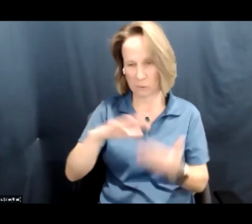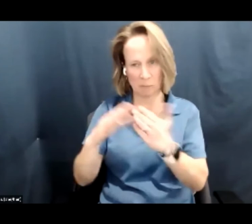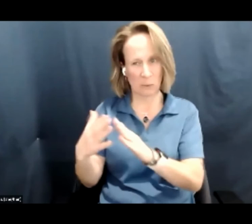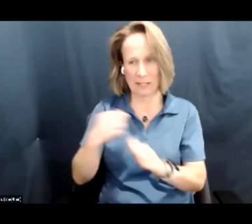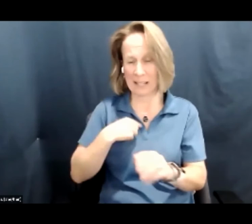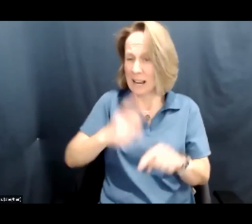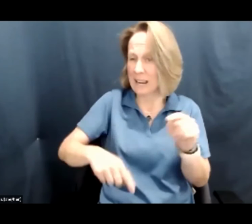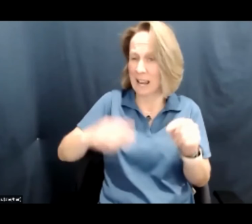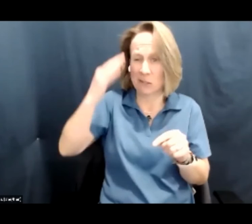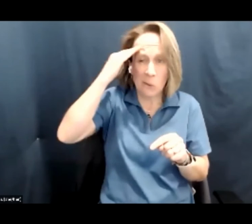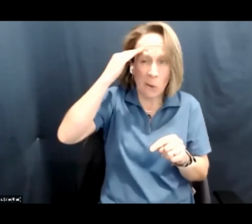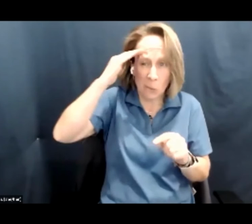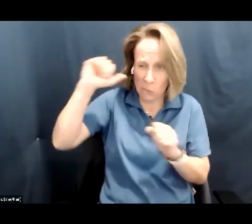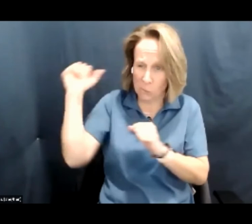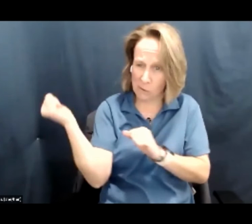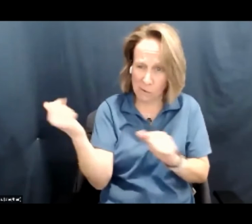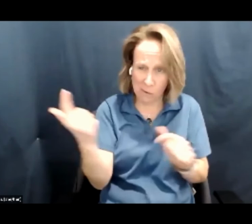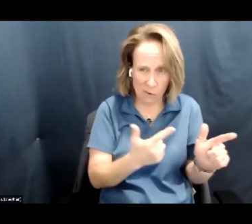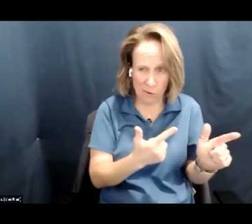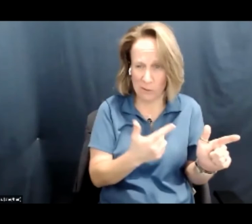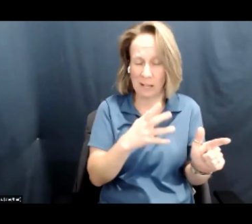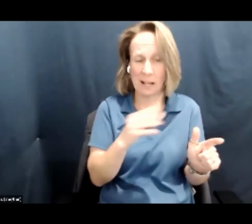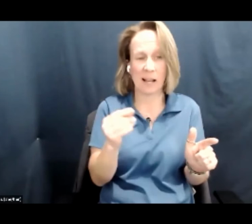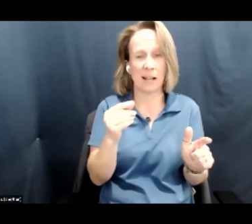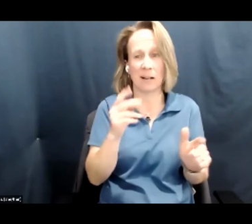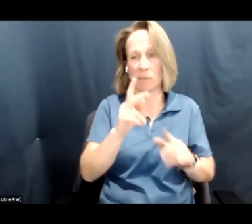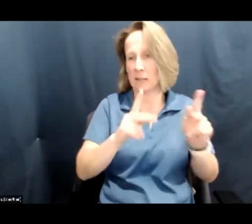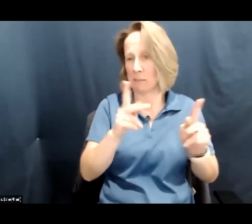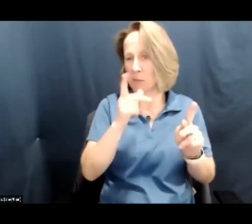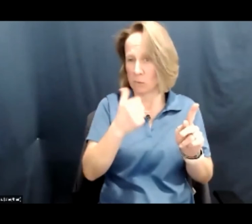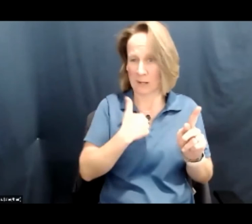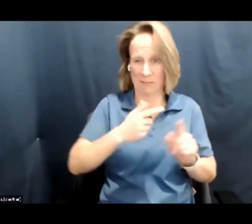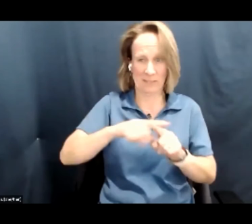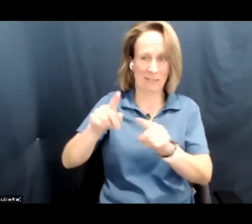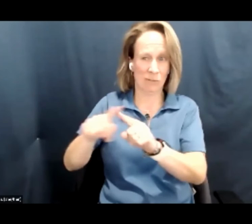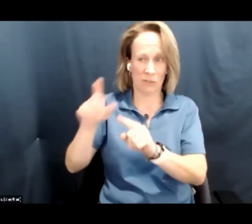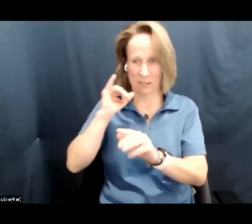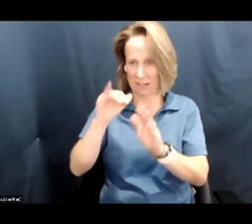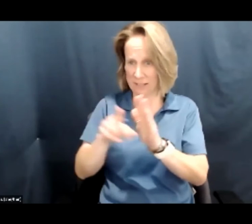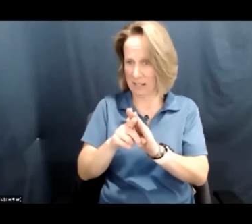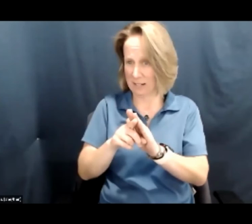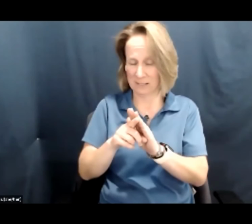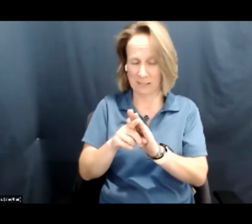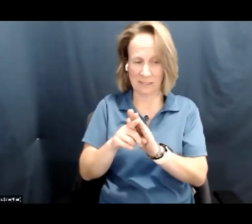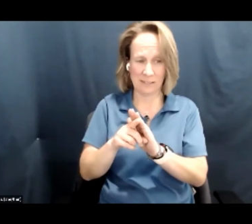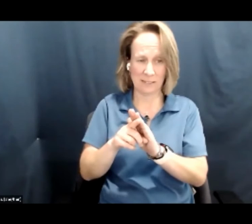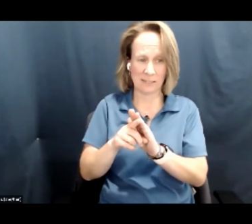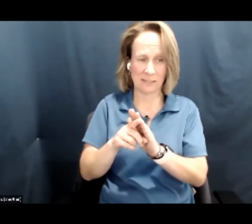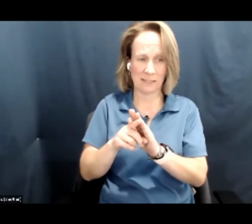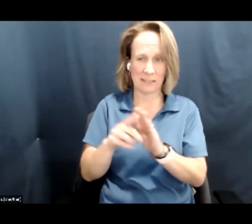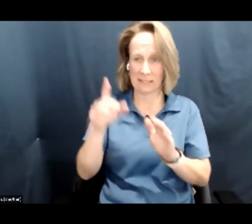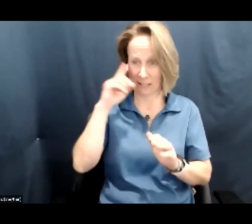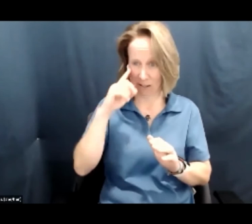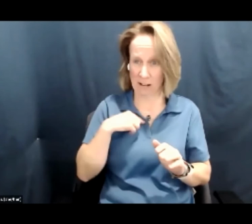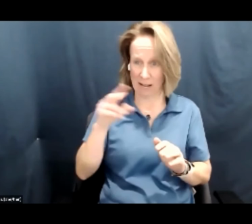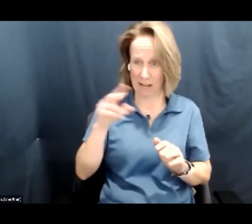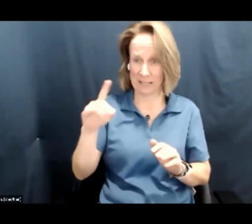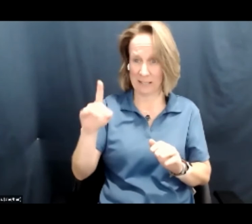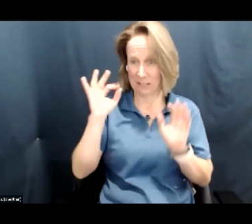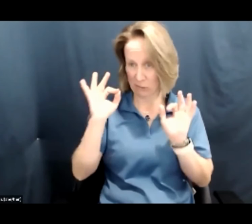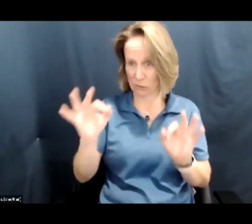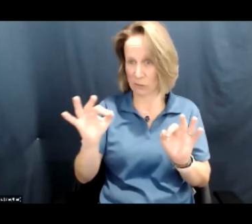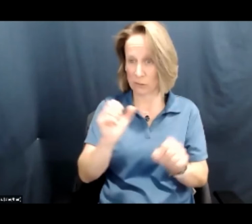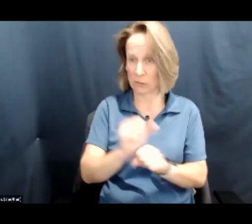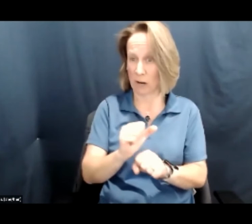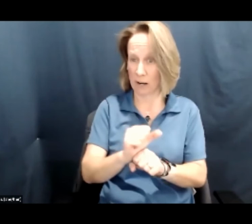community. And there may be people who hold different identities than me, who thought I did a really great job on this training,